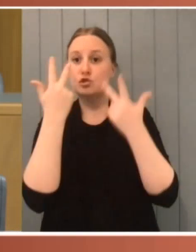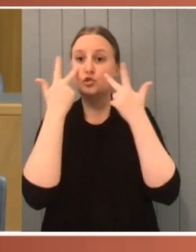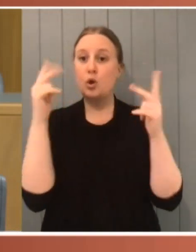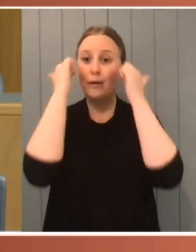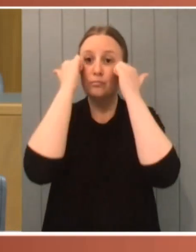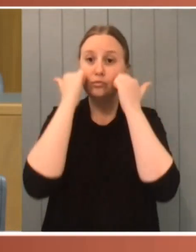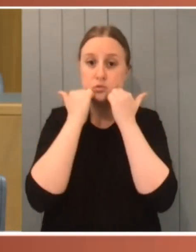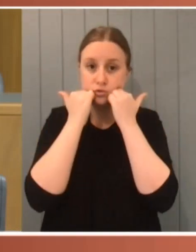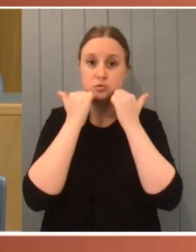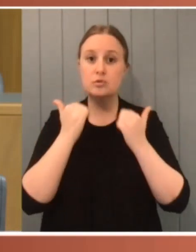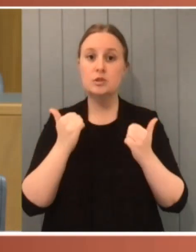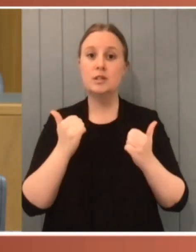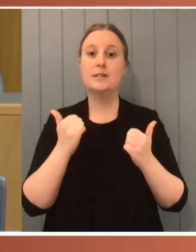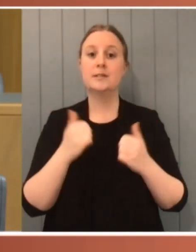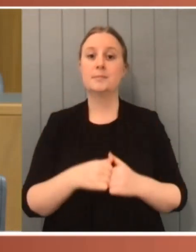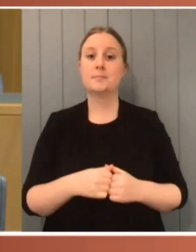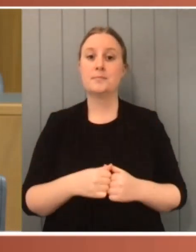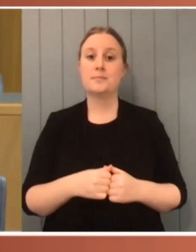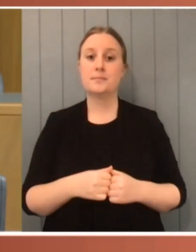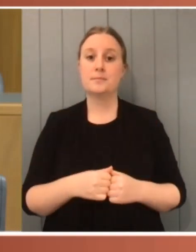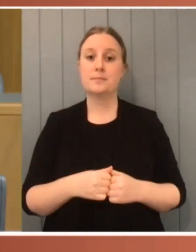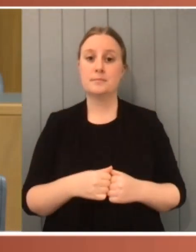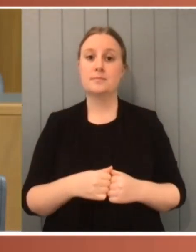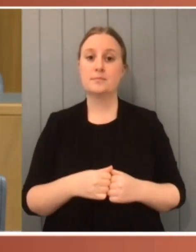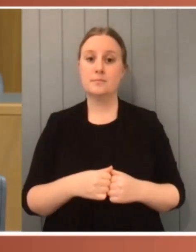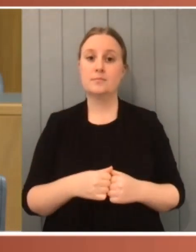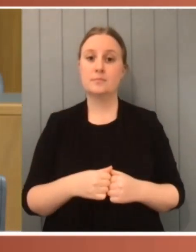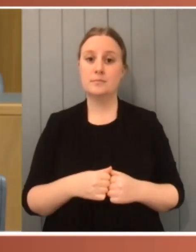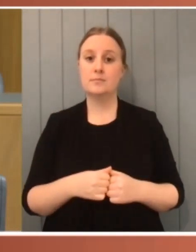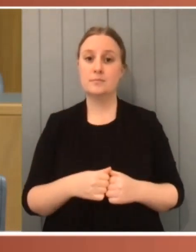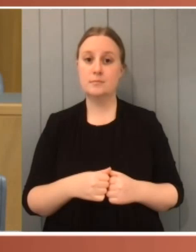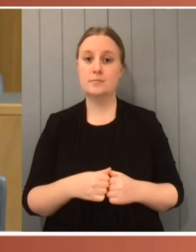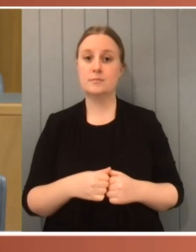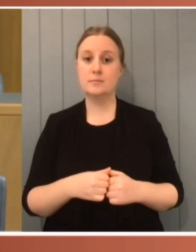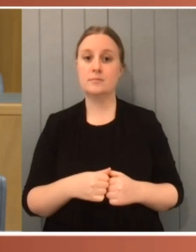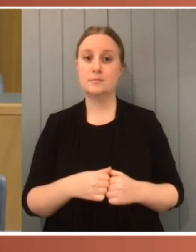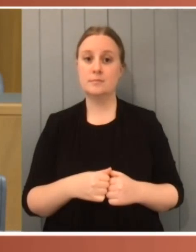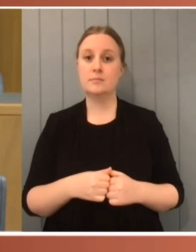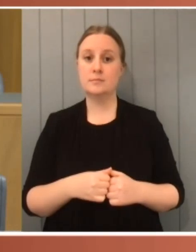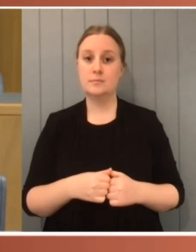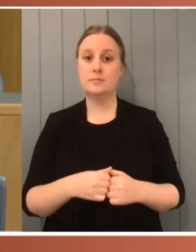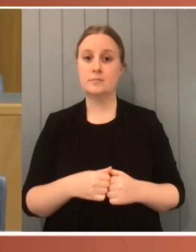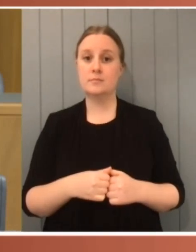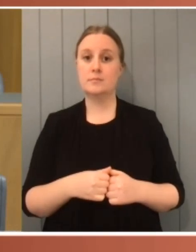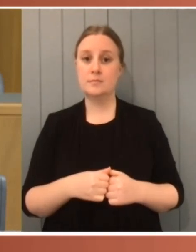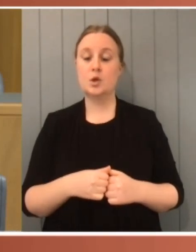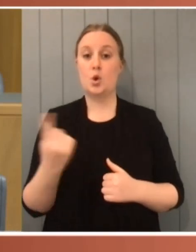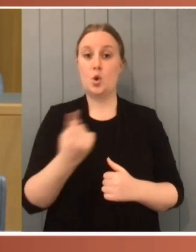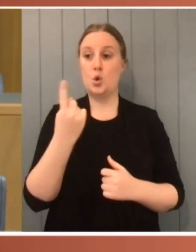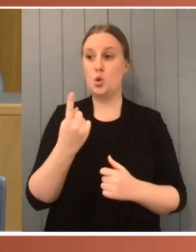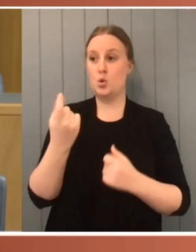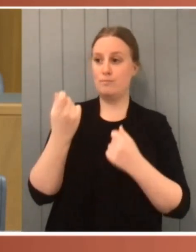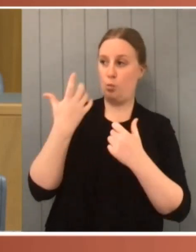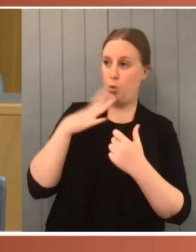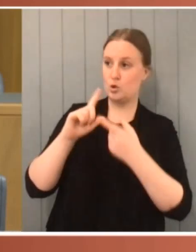the existing system's defences are buttressed by path dependency. As the political scientist Don Aitken